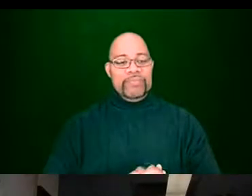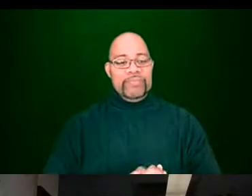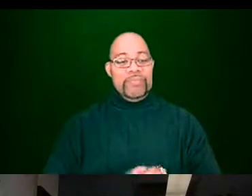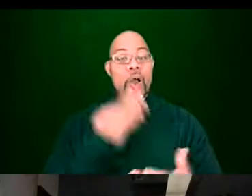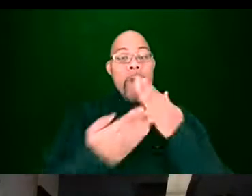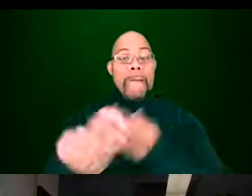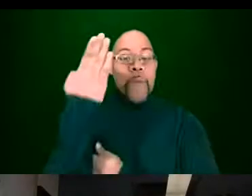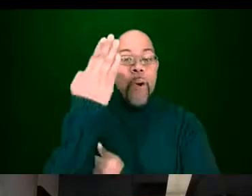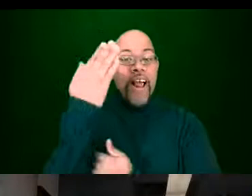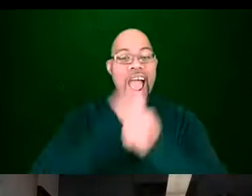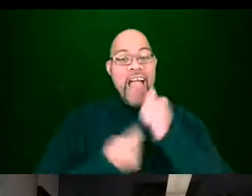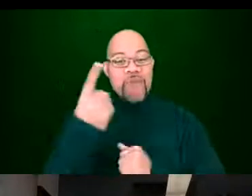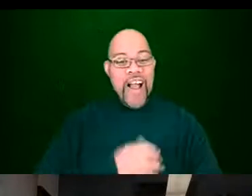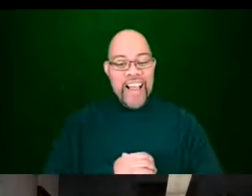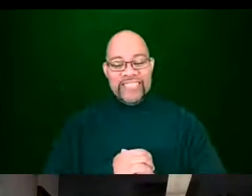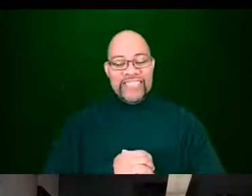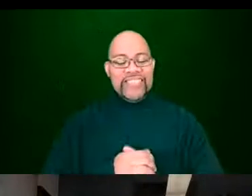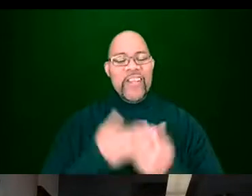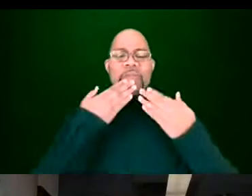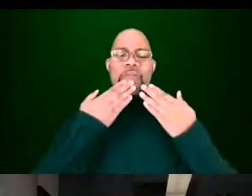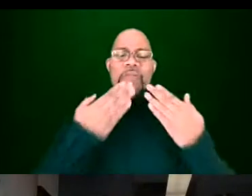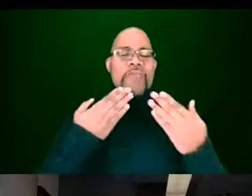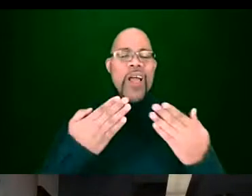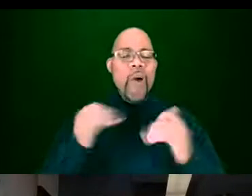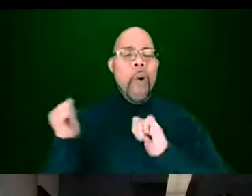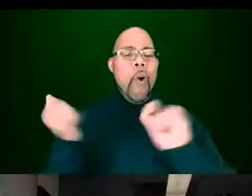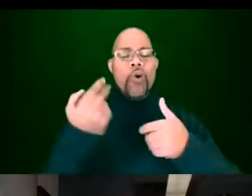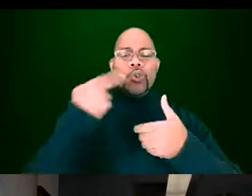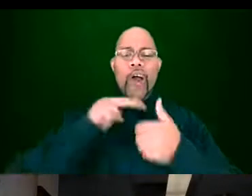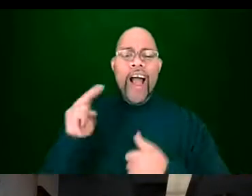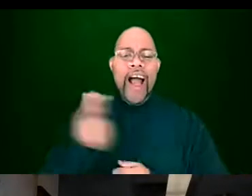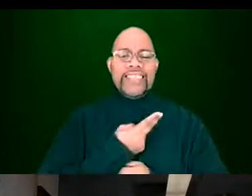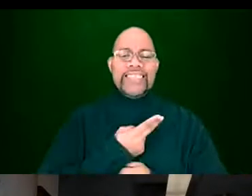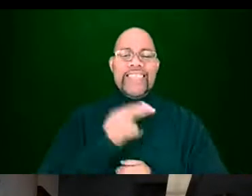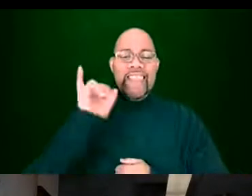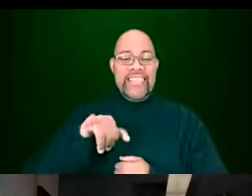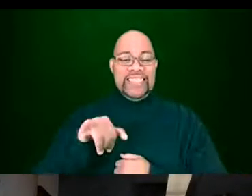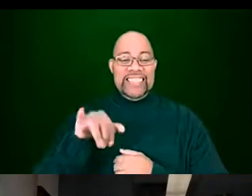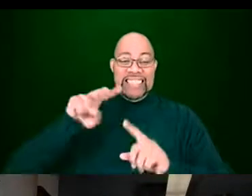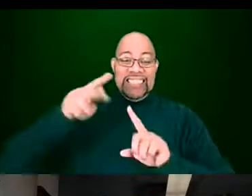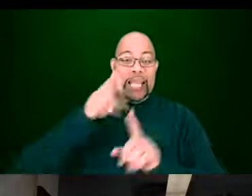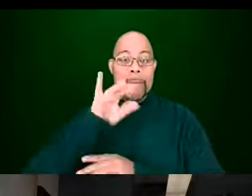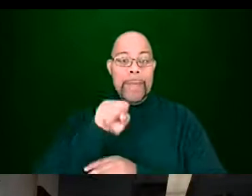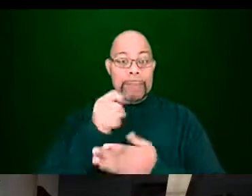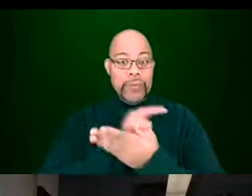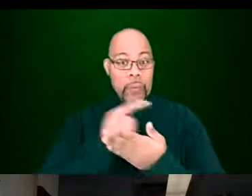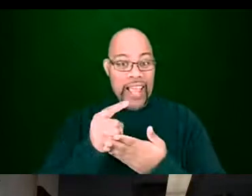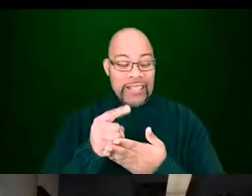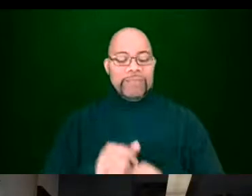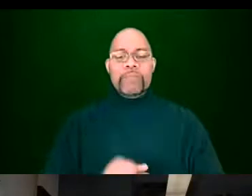Good morning, everyone, and thank you all for joining us this second BIMS week. It